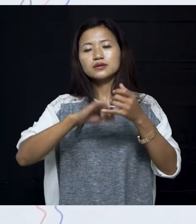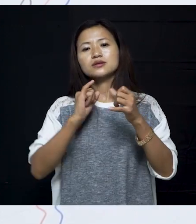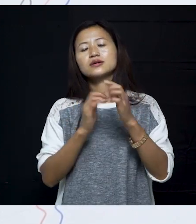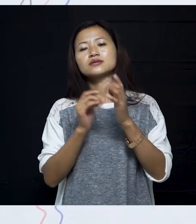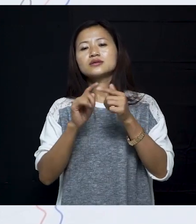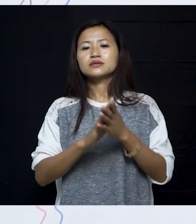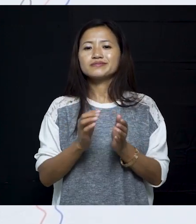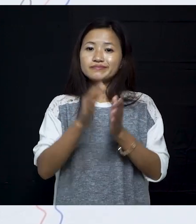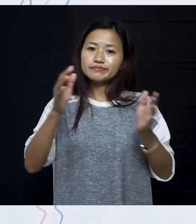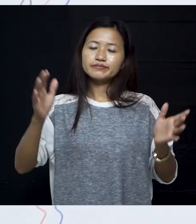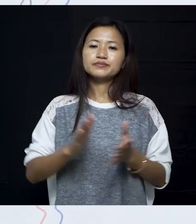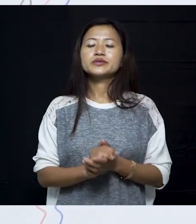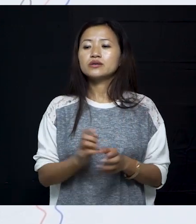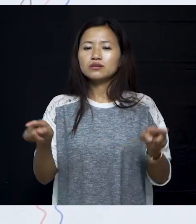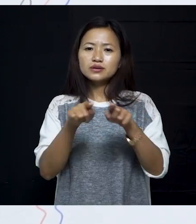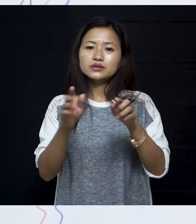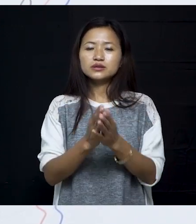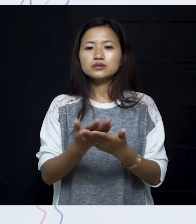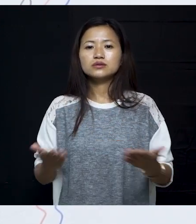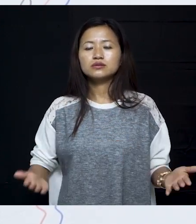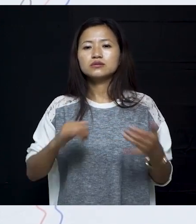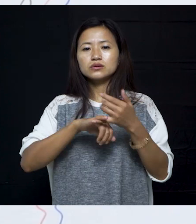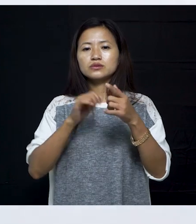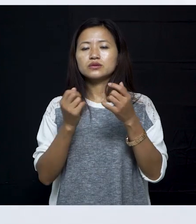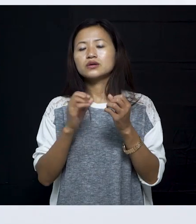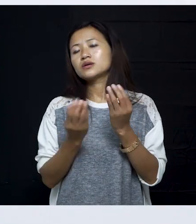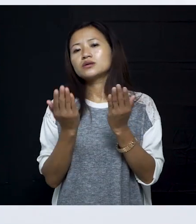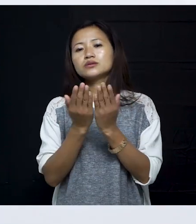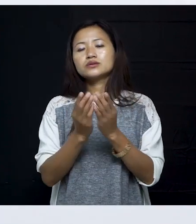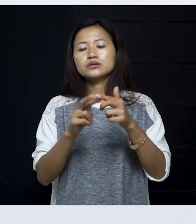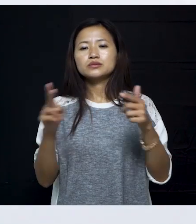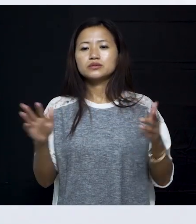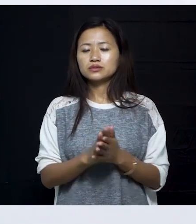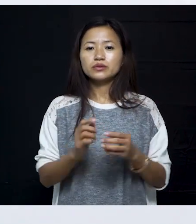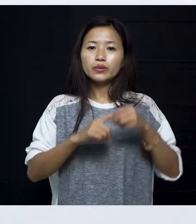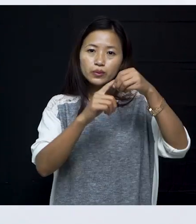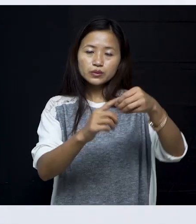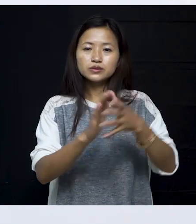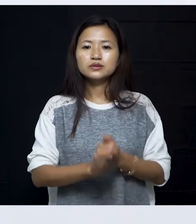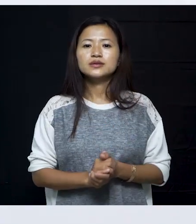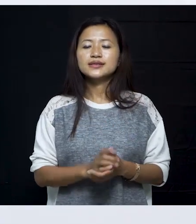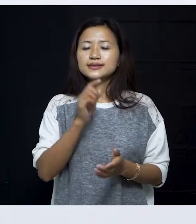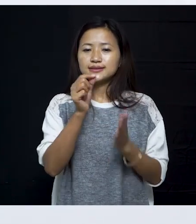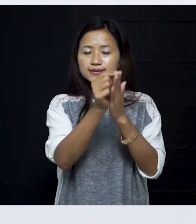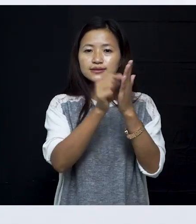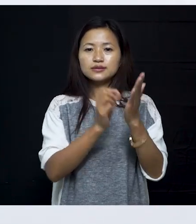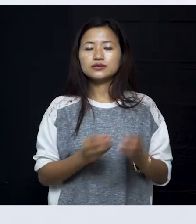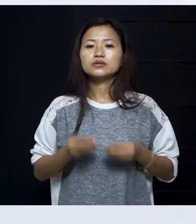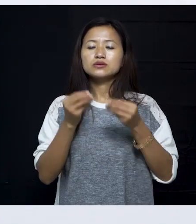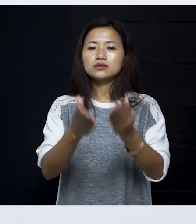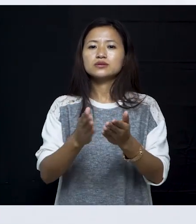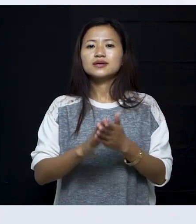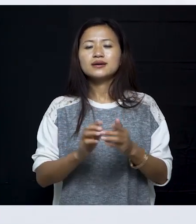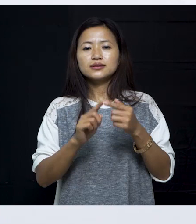should be related to the theme or the subject, related to the question, in fact. Description, details of theme should be given.